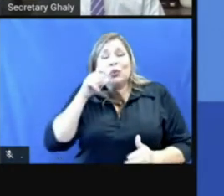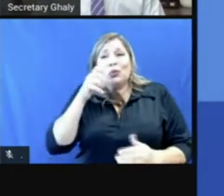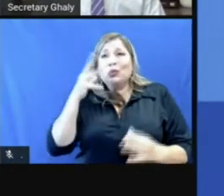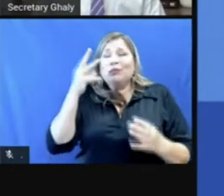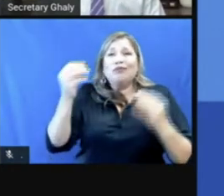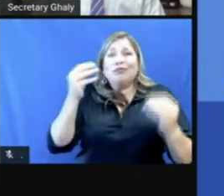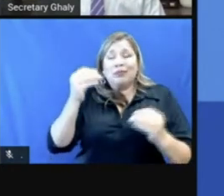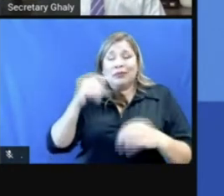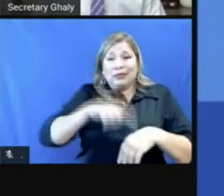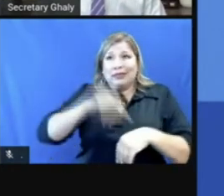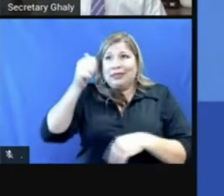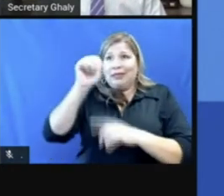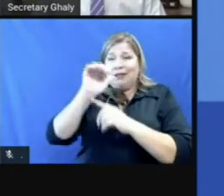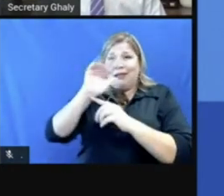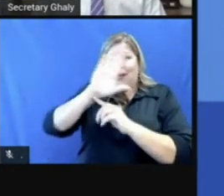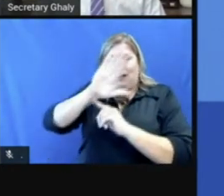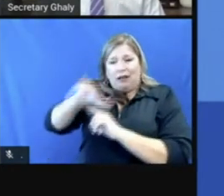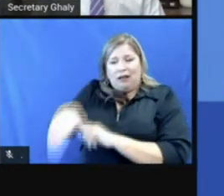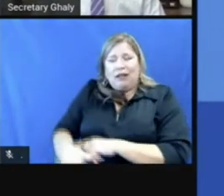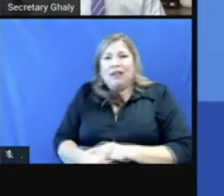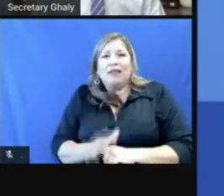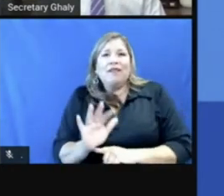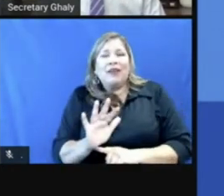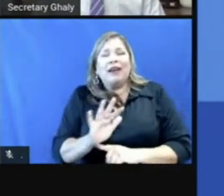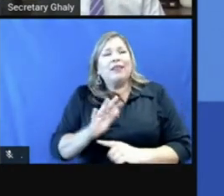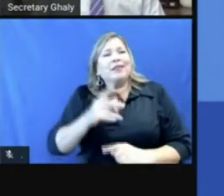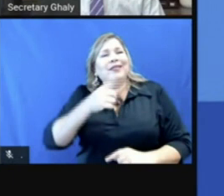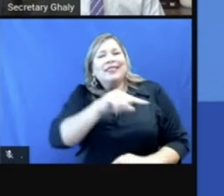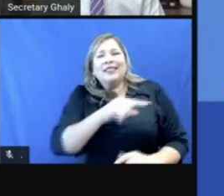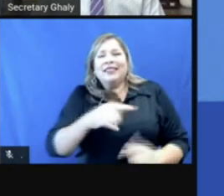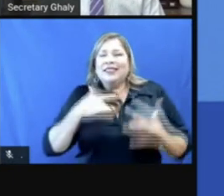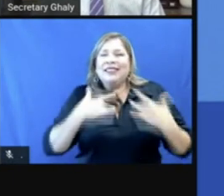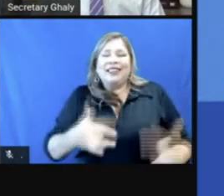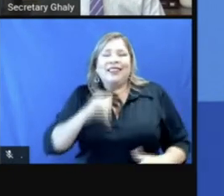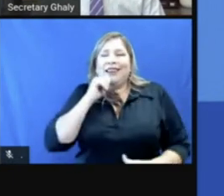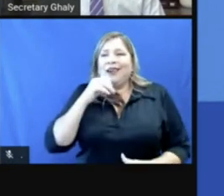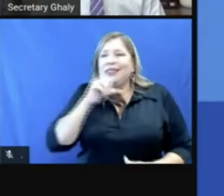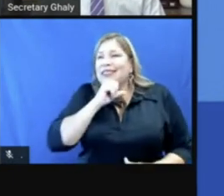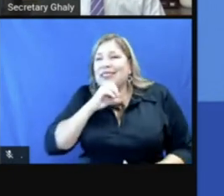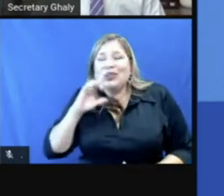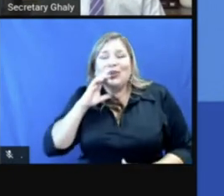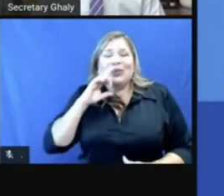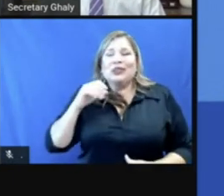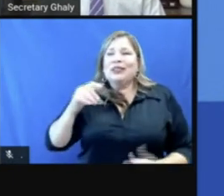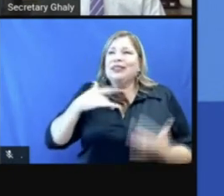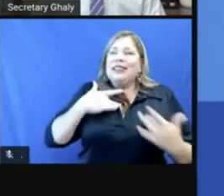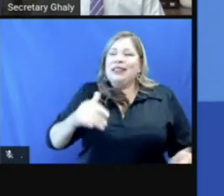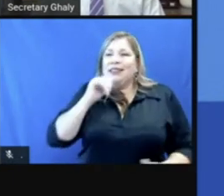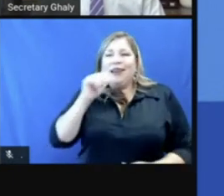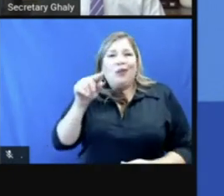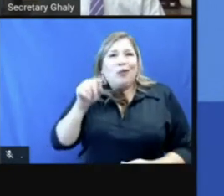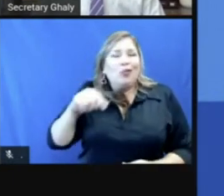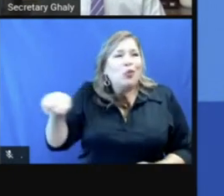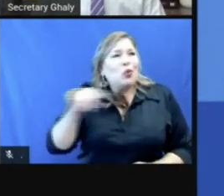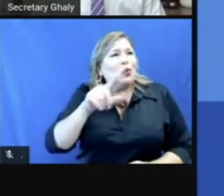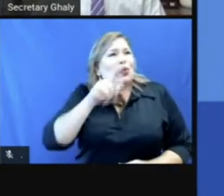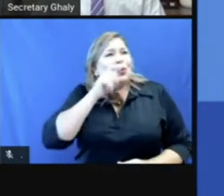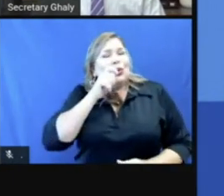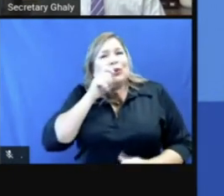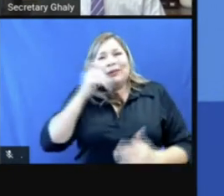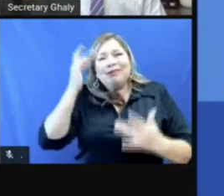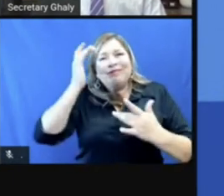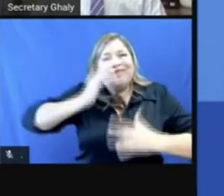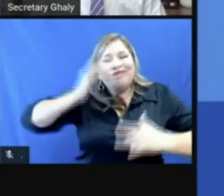5 are not the most vulnerable, not our oldest Californians, not those with underlying